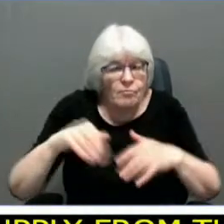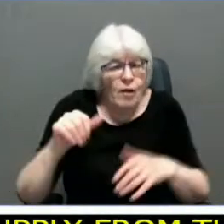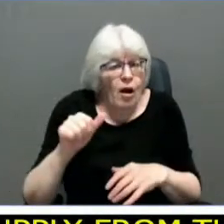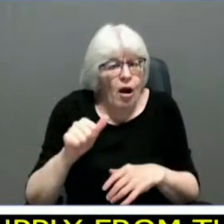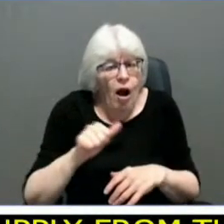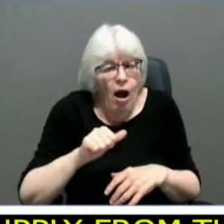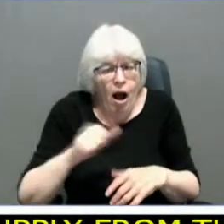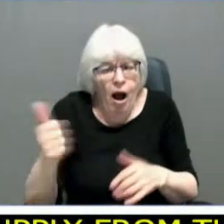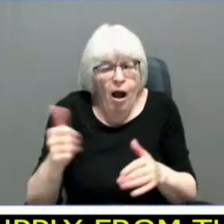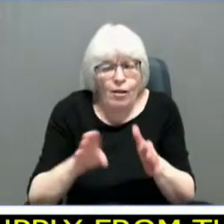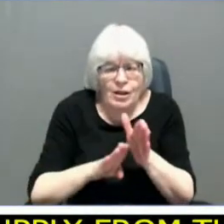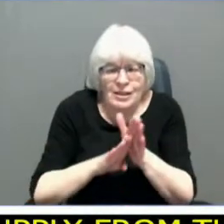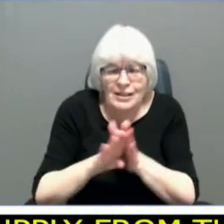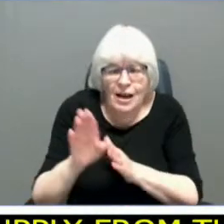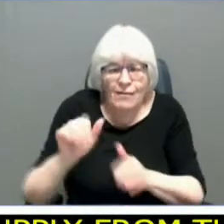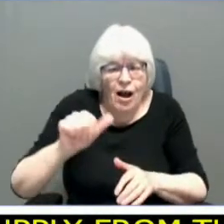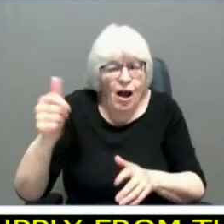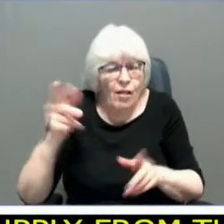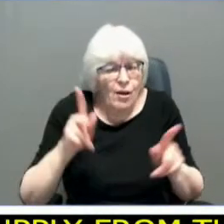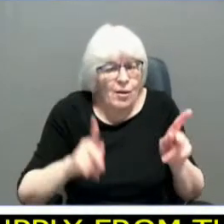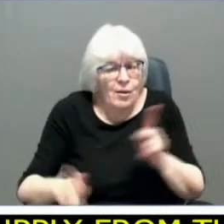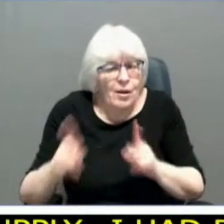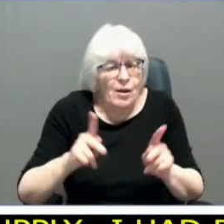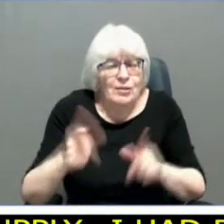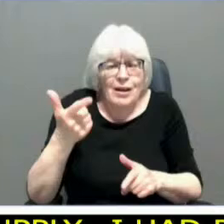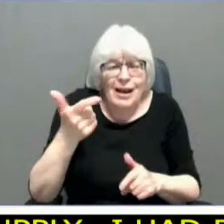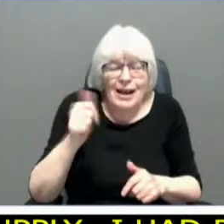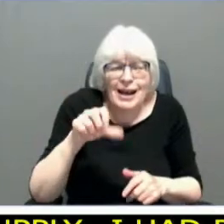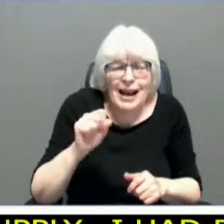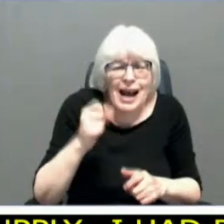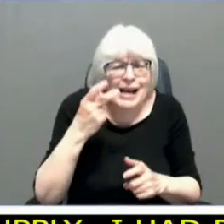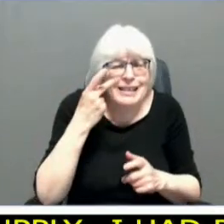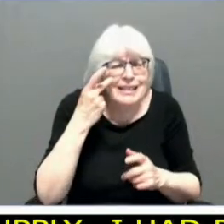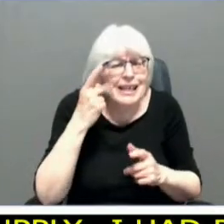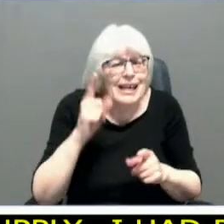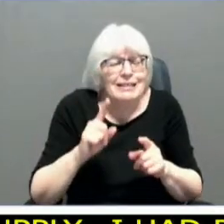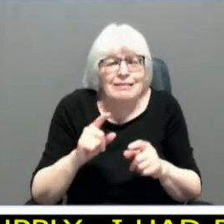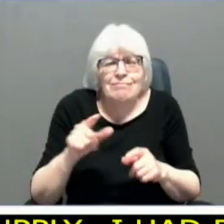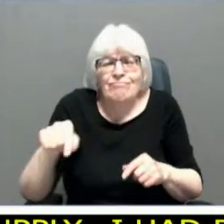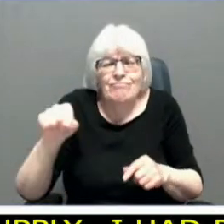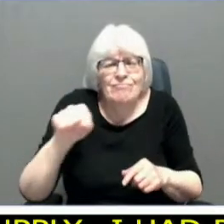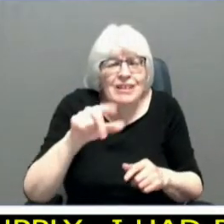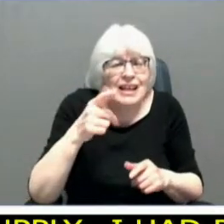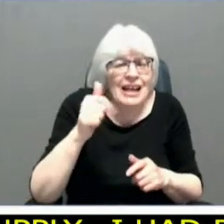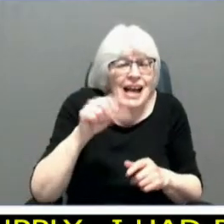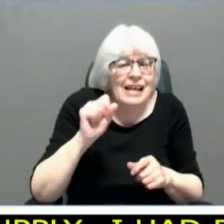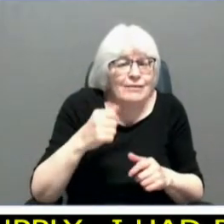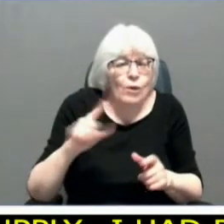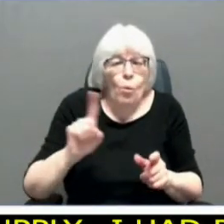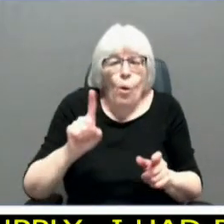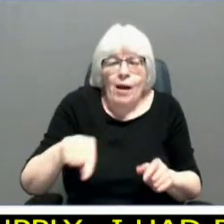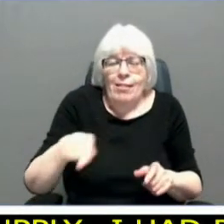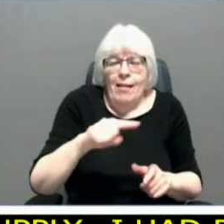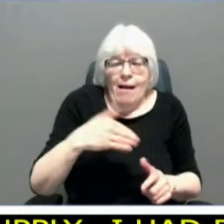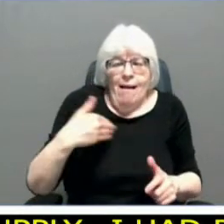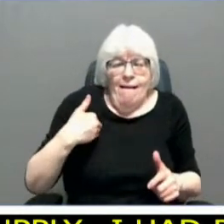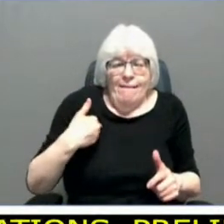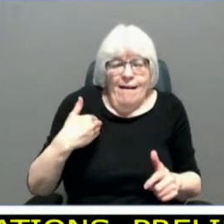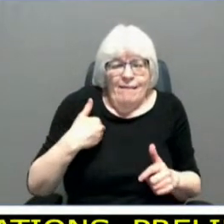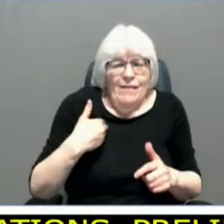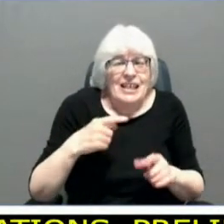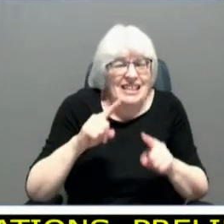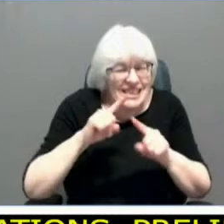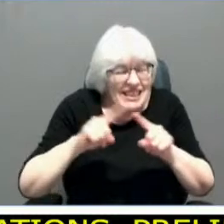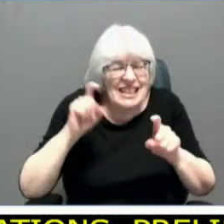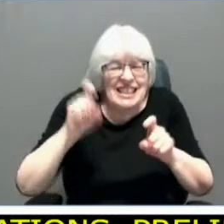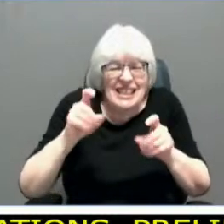gas sources and basically, given us an insight into what's available. We require more research, but we know